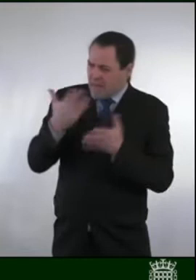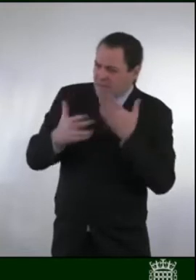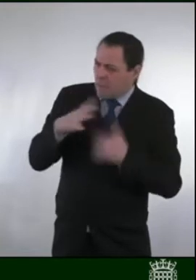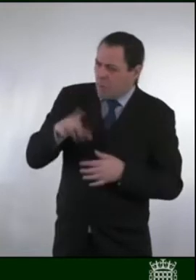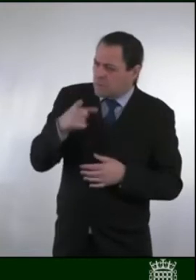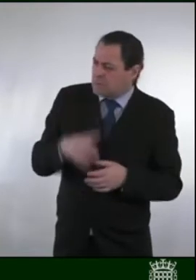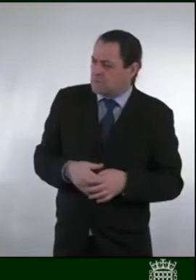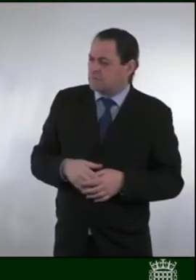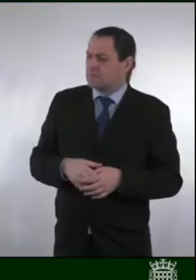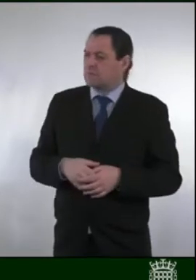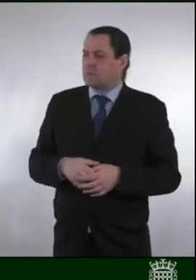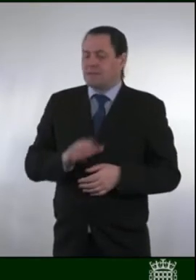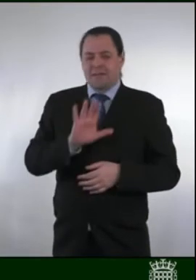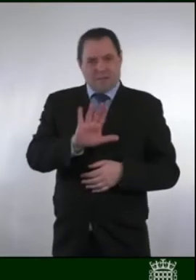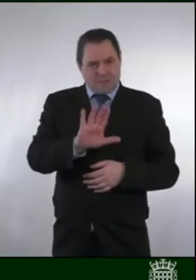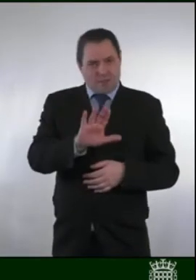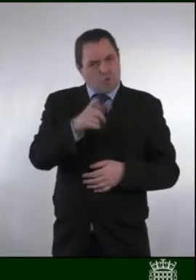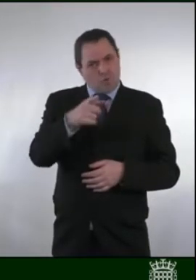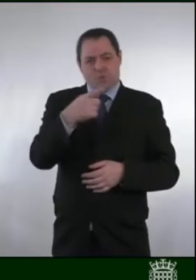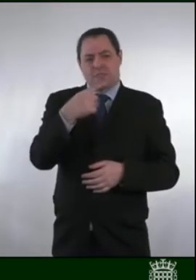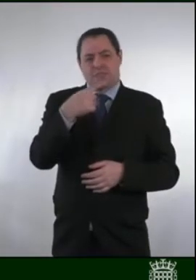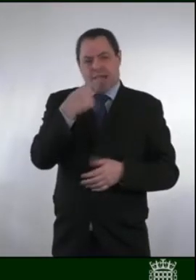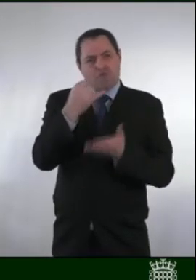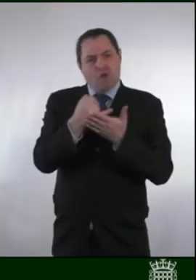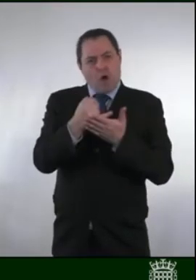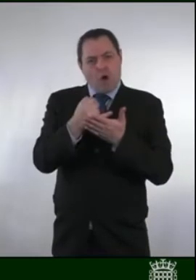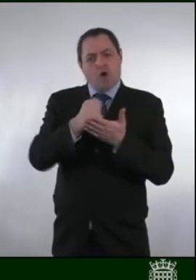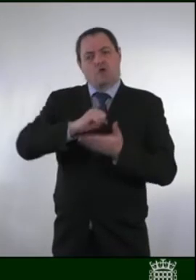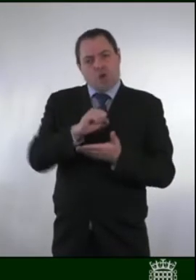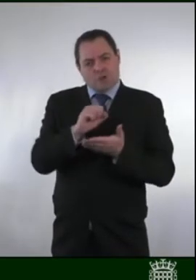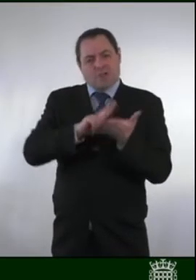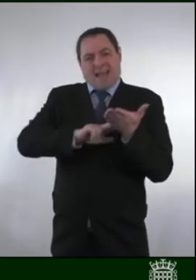the Scottish National Party. I know you keep having a memory lapse on it. Ian Blackford.